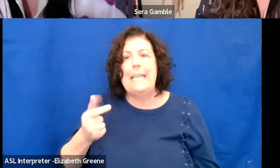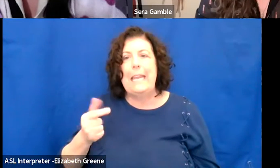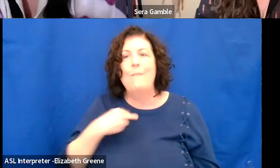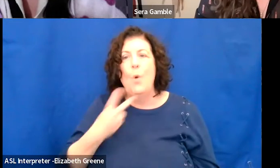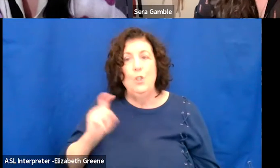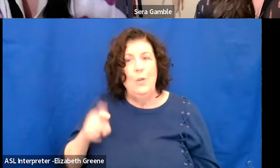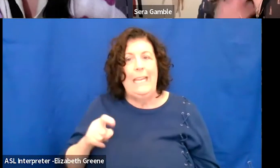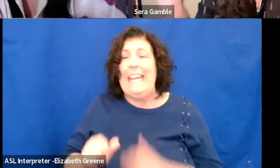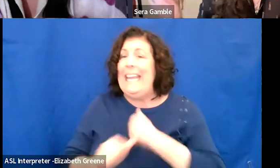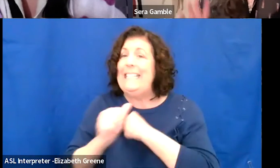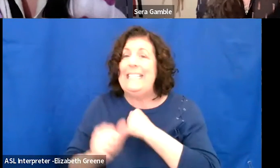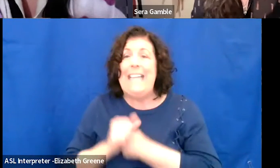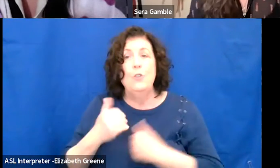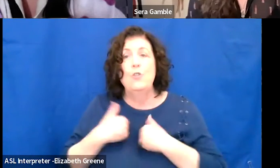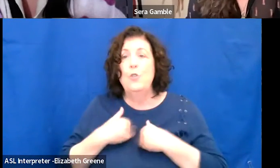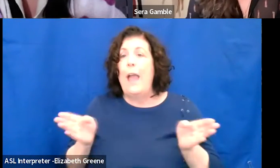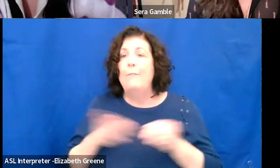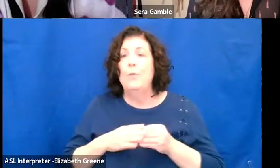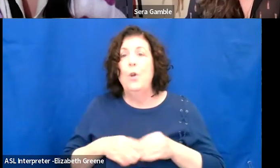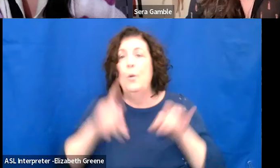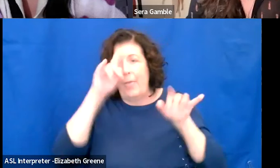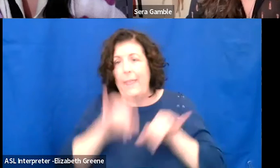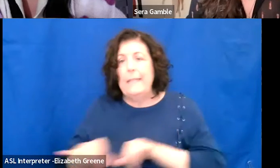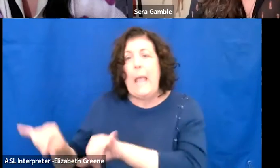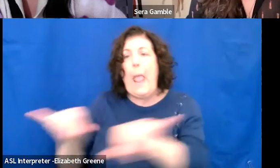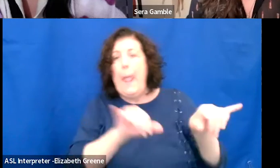So yeah. I'm all for people who are like,